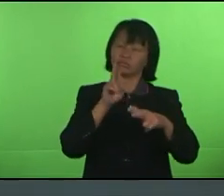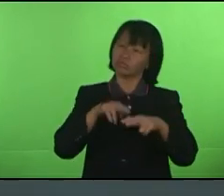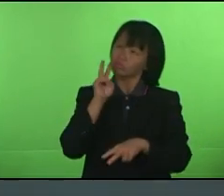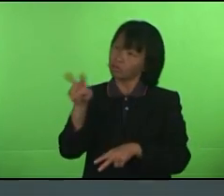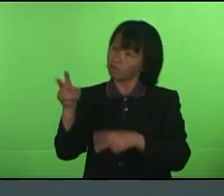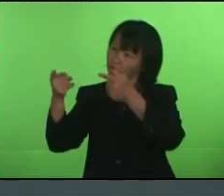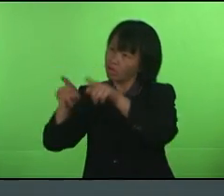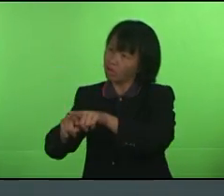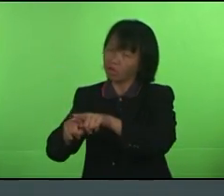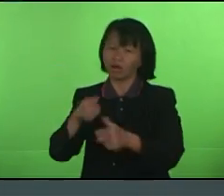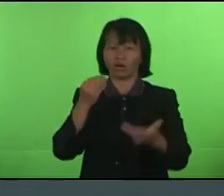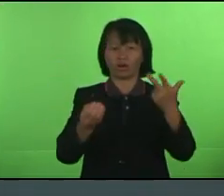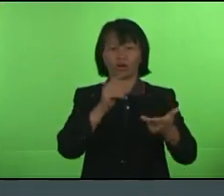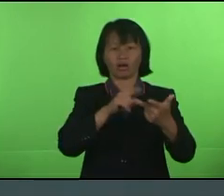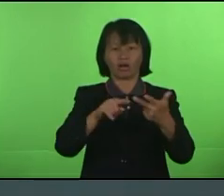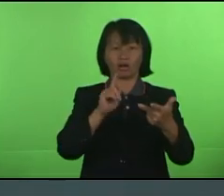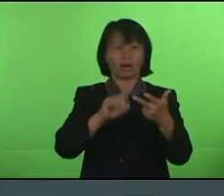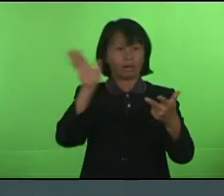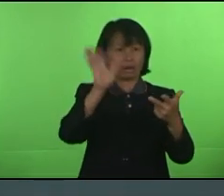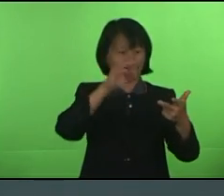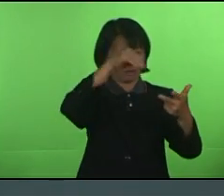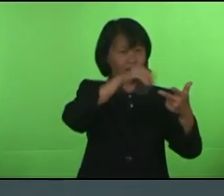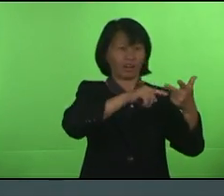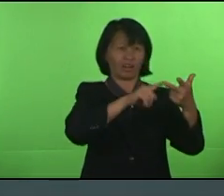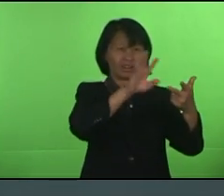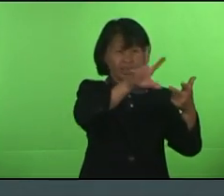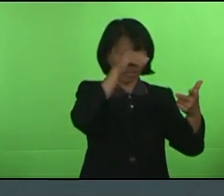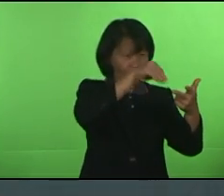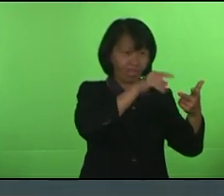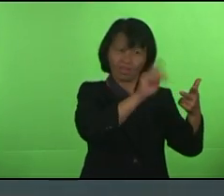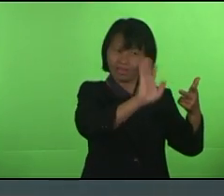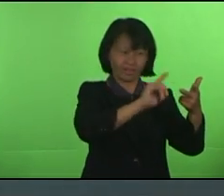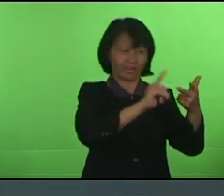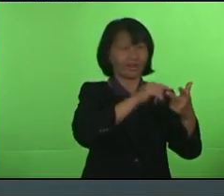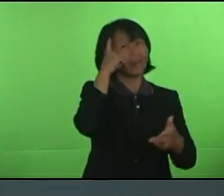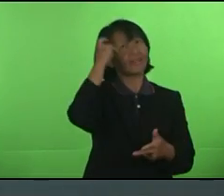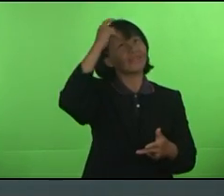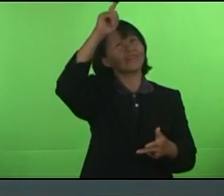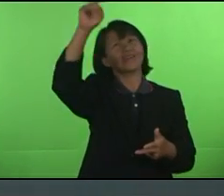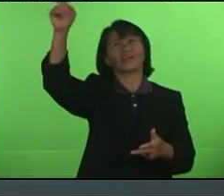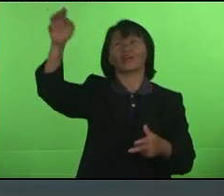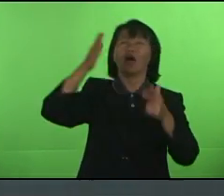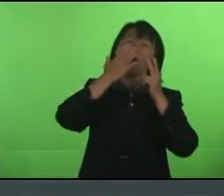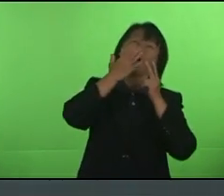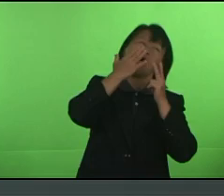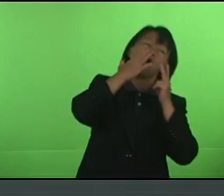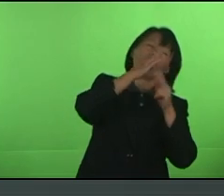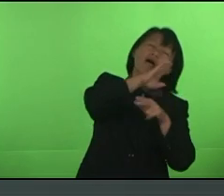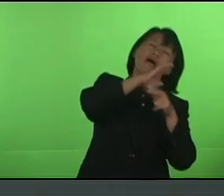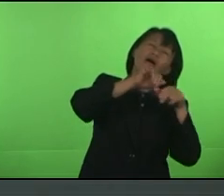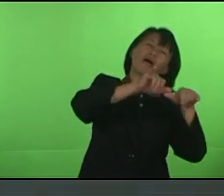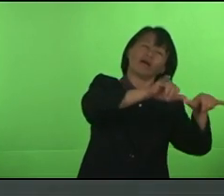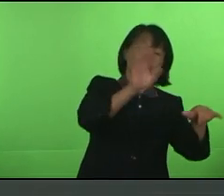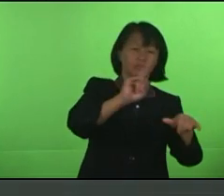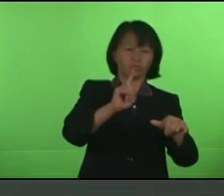happening, or maybe please don't be in the last group. We don't want to be that in that group, not anymore. We want